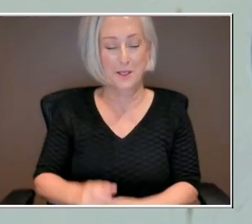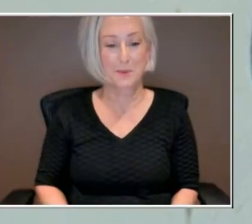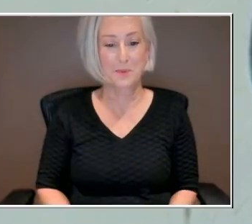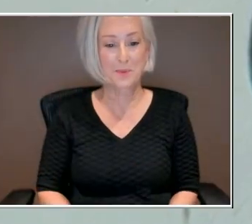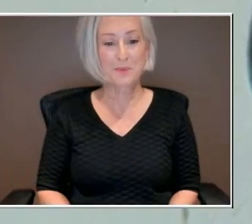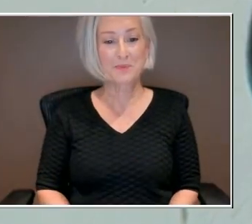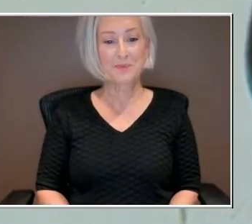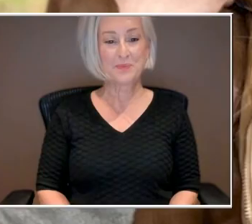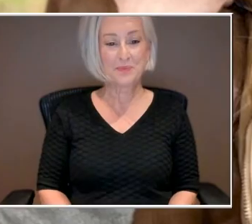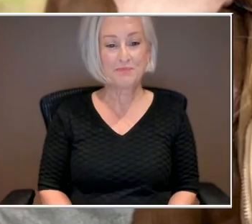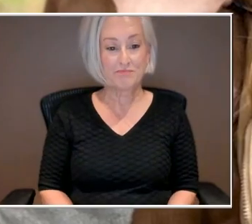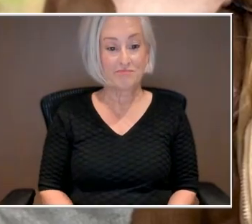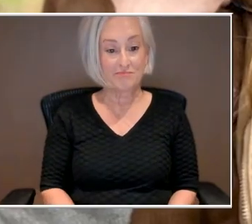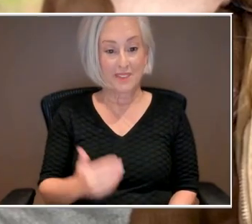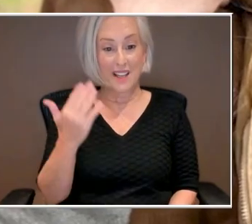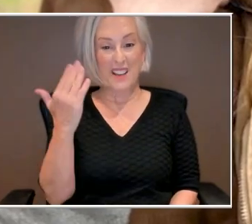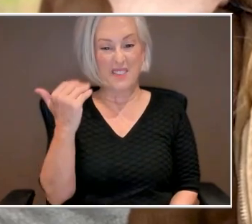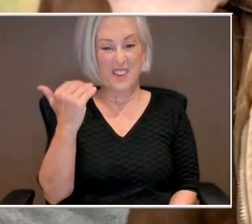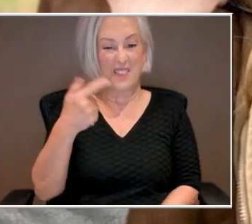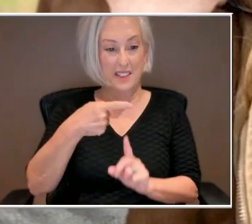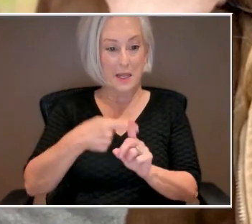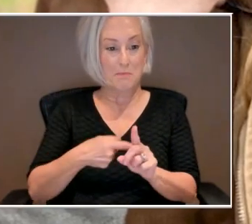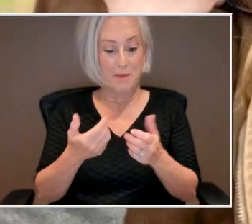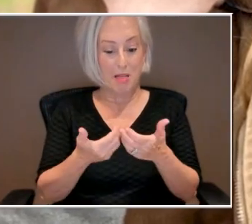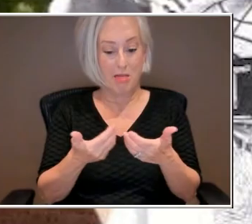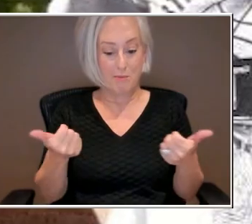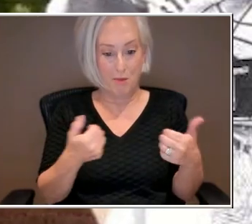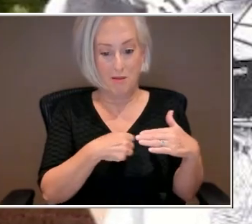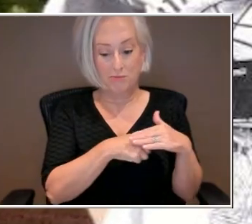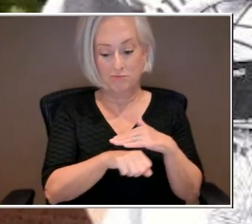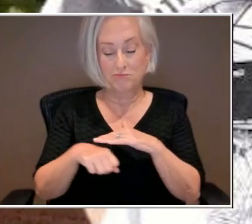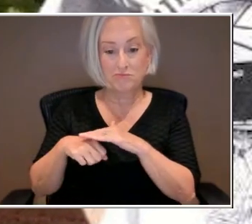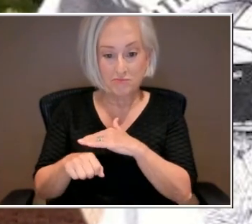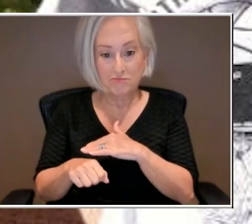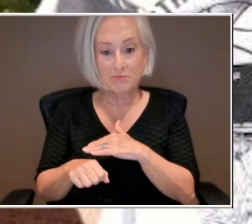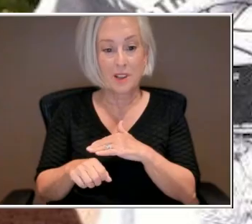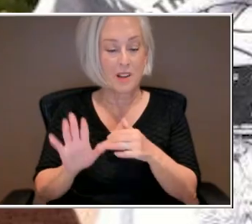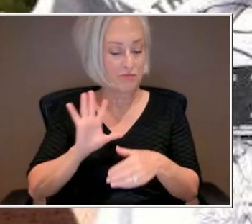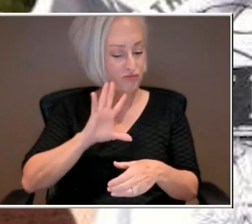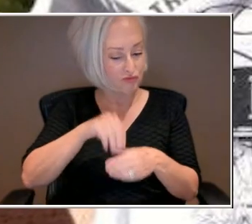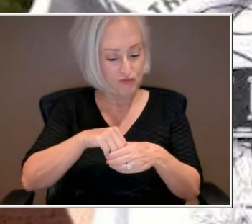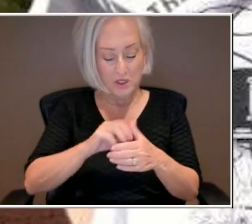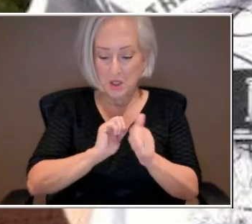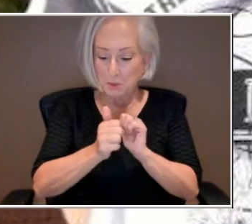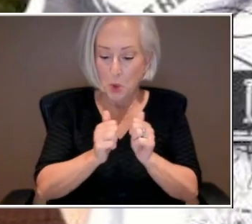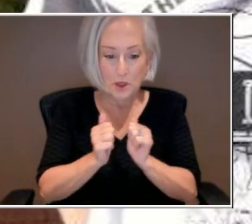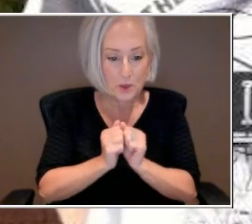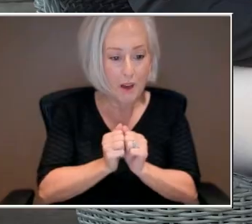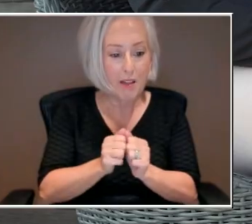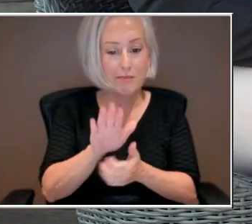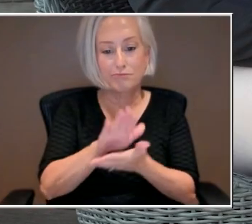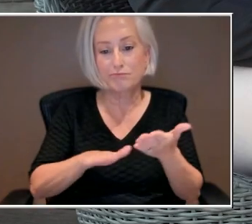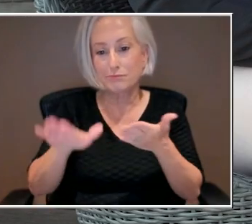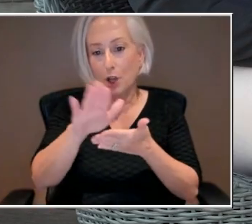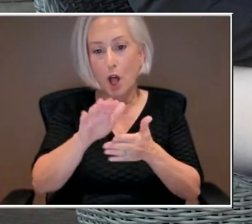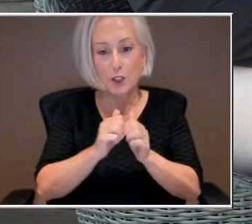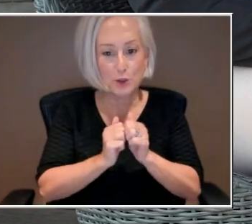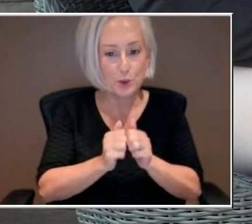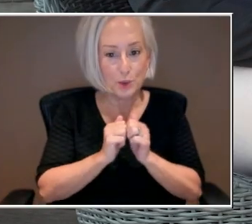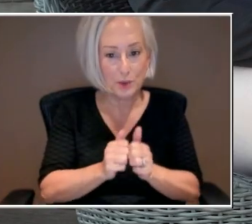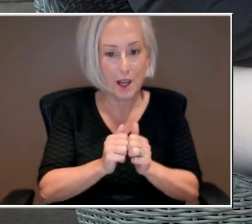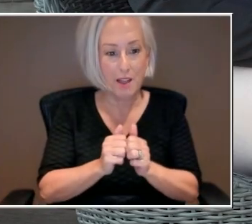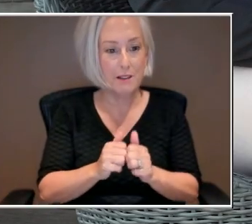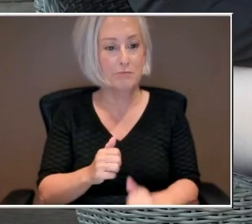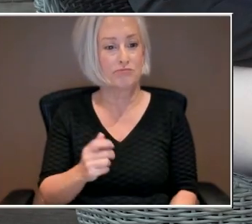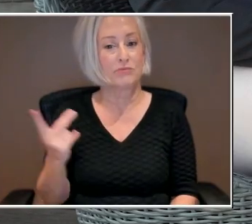We're 15 months apart. We played on every sports team together. We've gone through college together, all of the things. So we've always